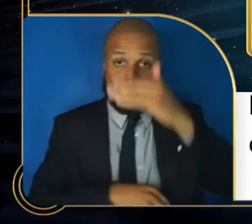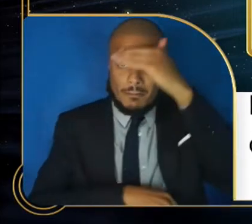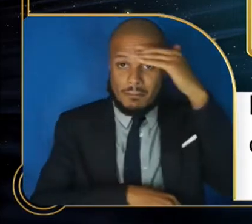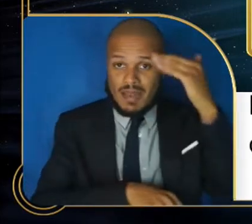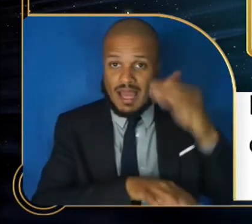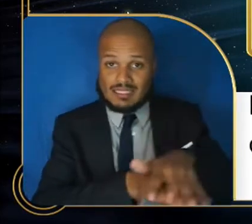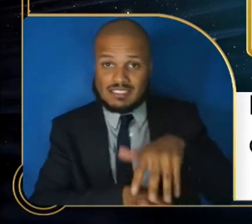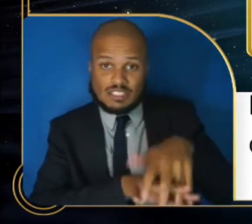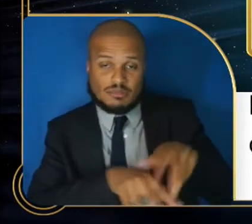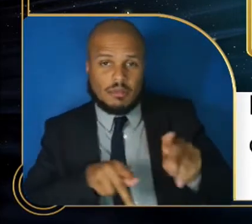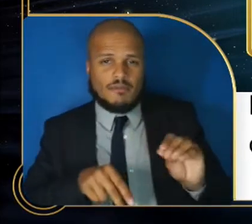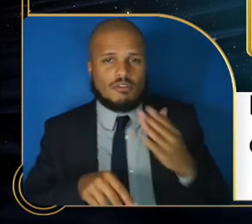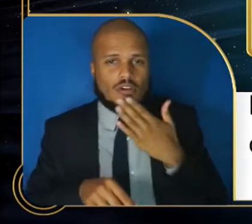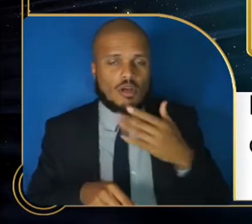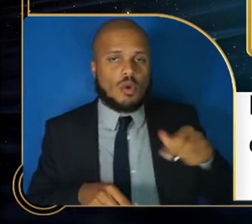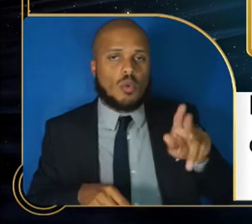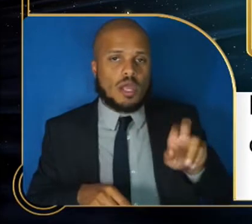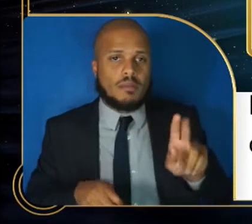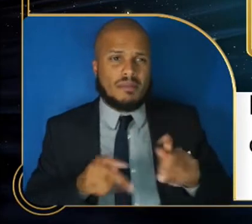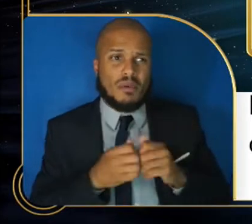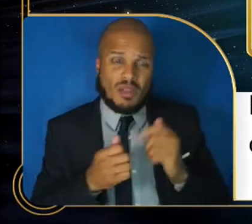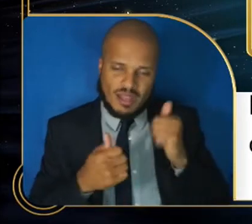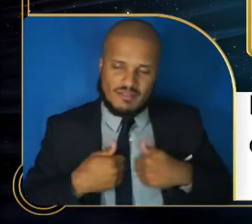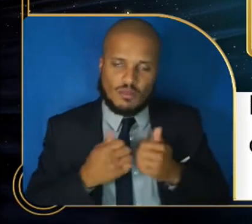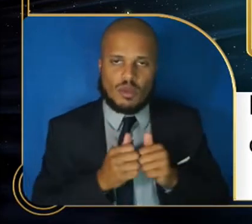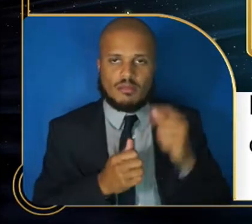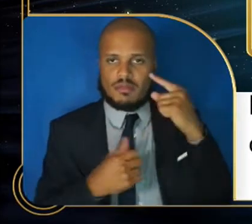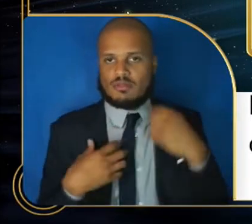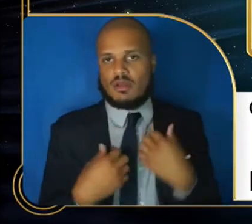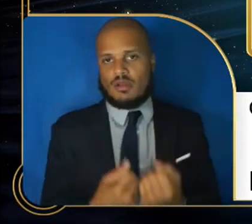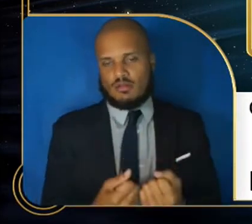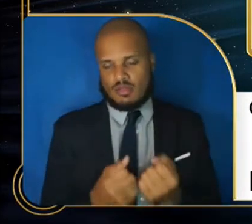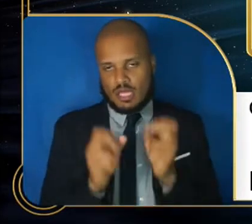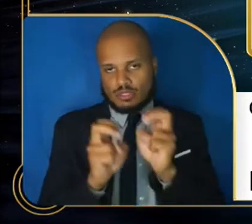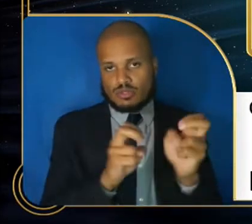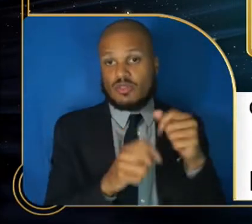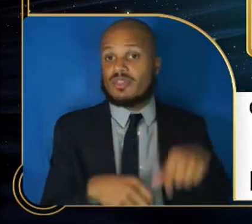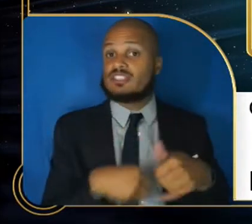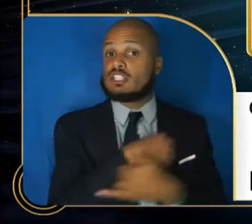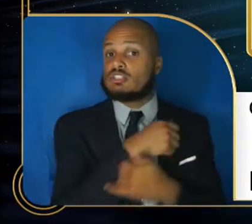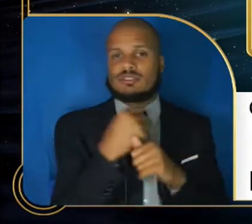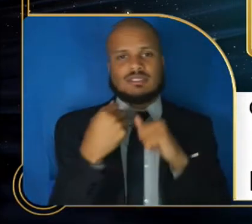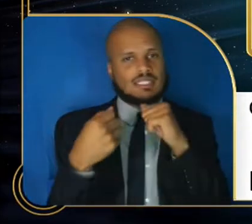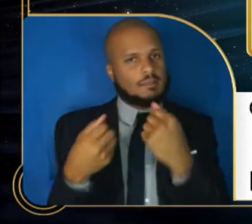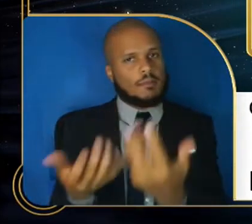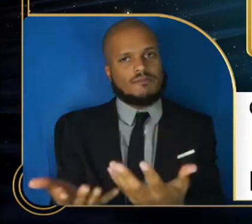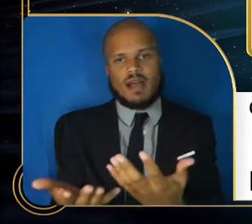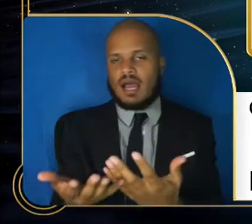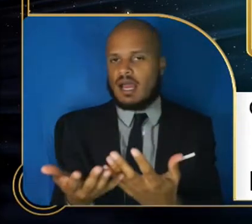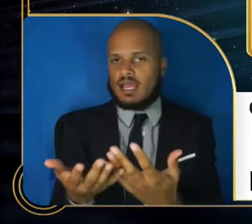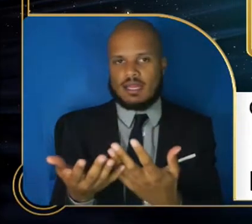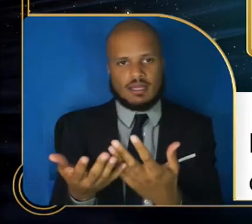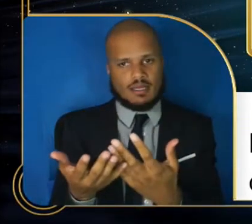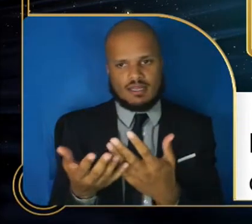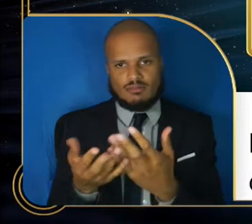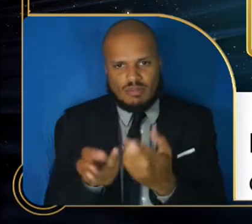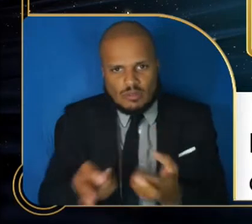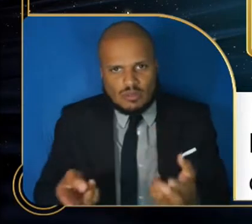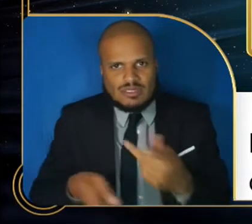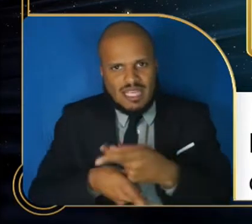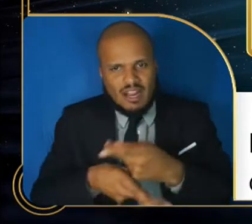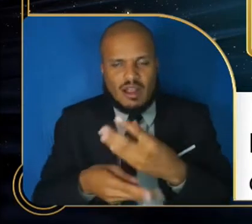color, queer folks live with mental wellness issues. This country does not provide impacted communities with the needed care and